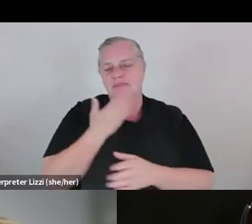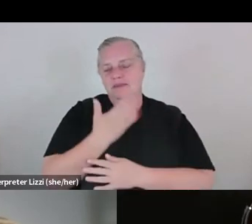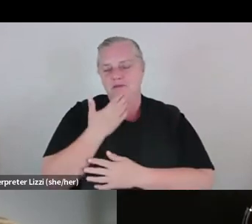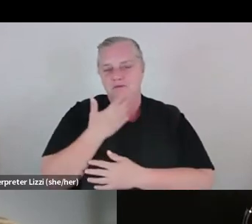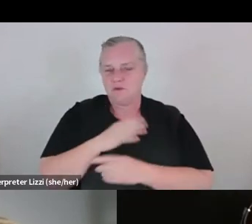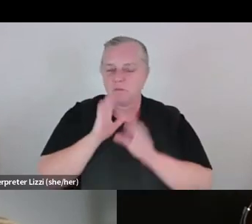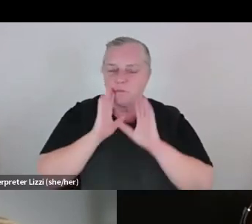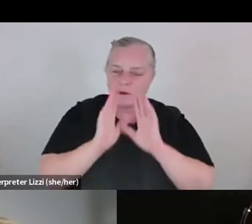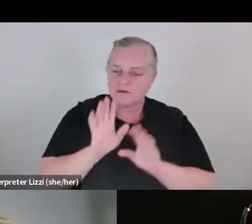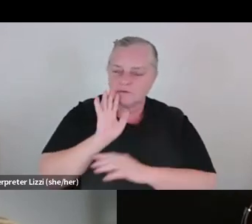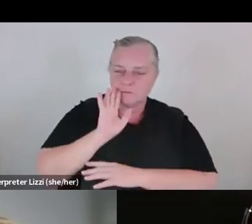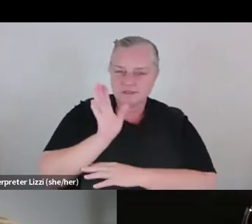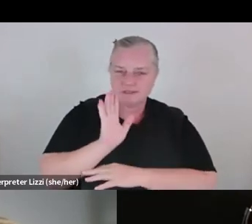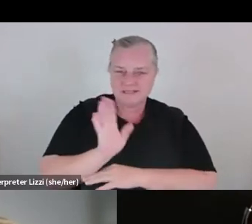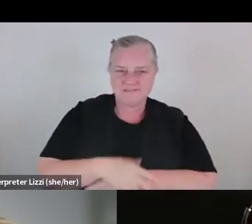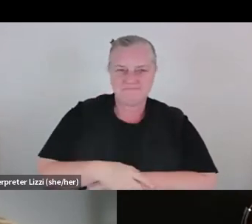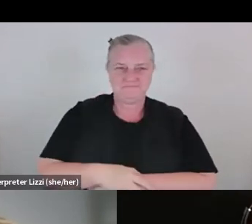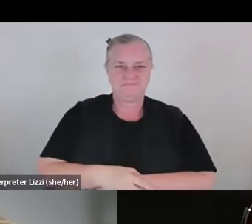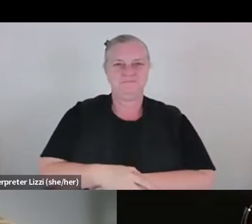Presentation too.